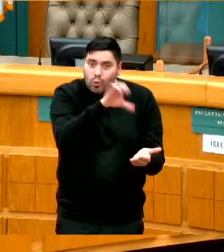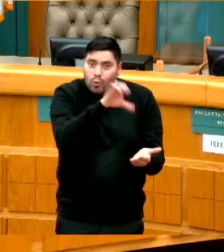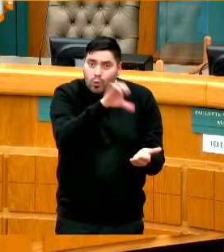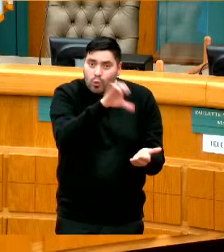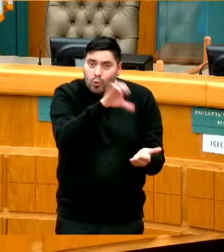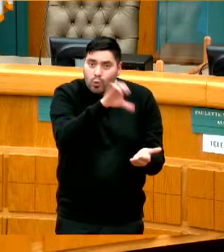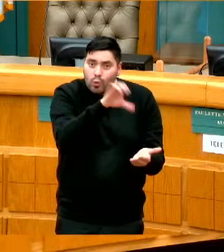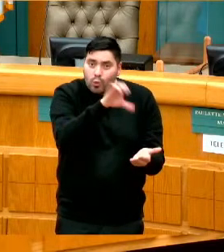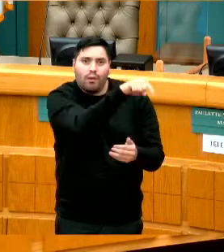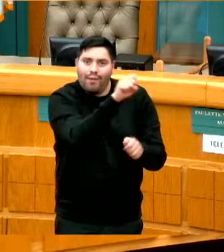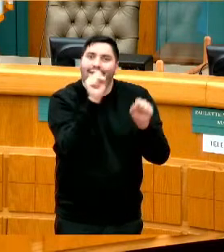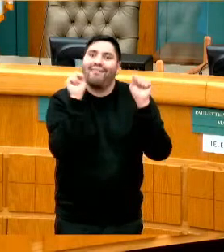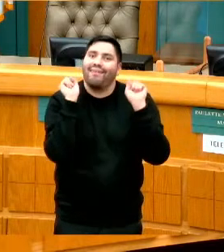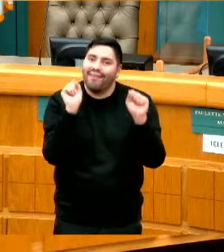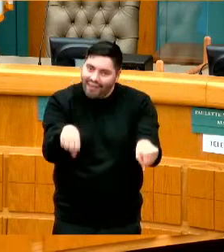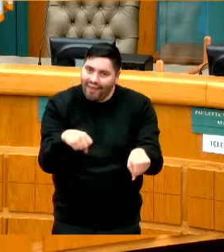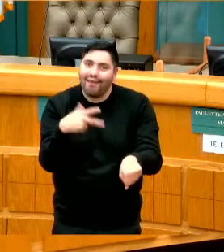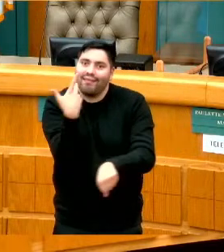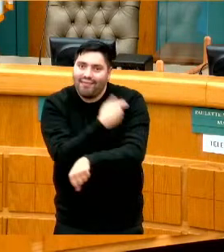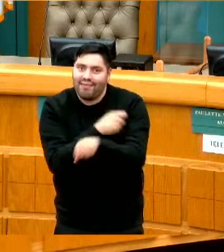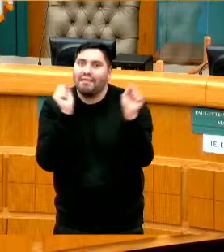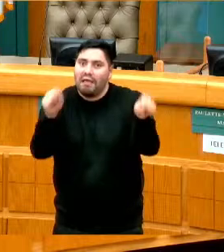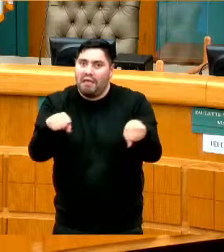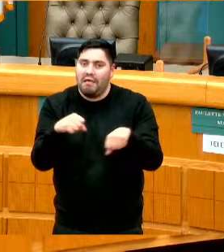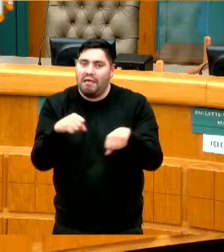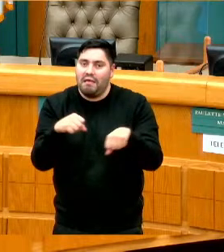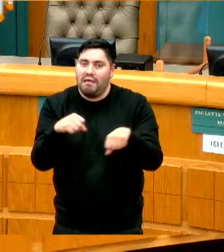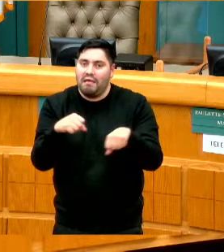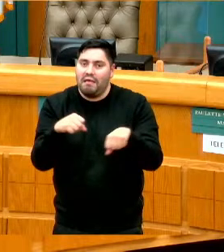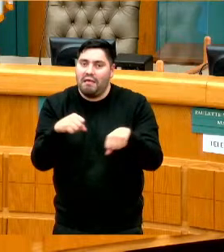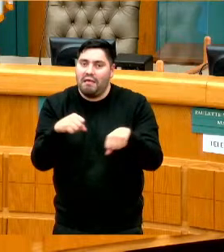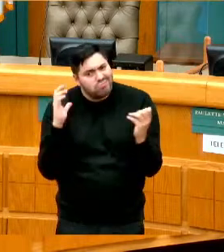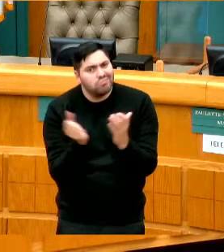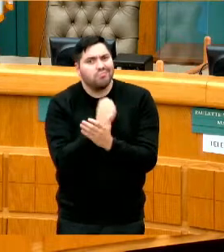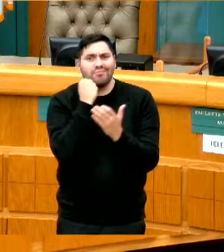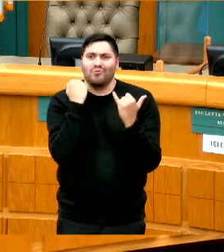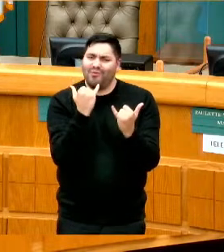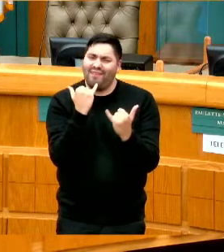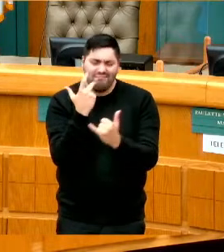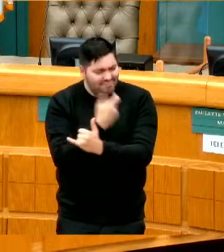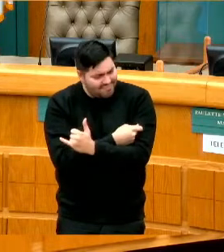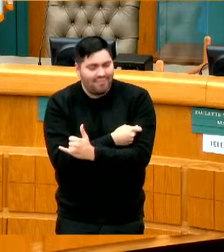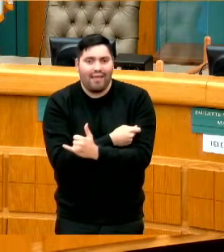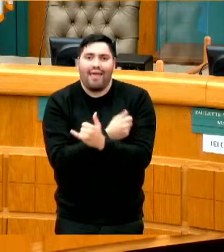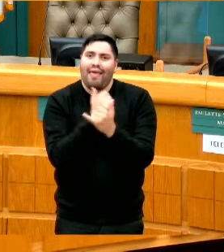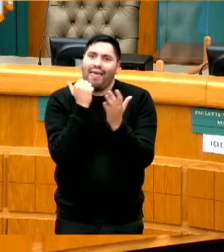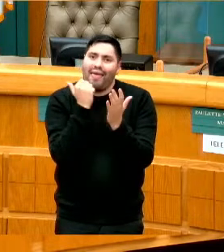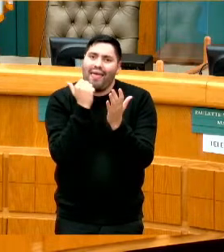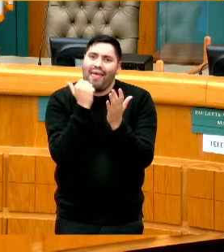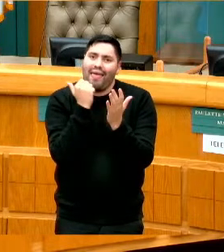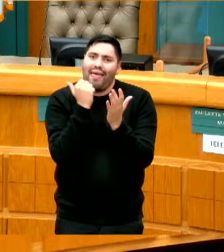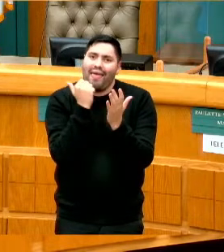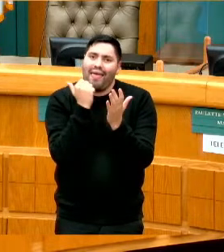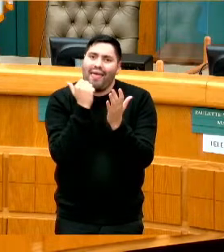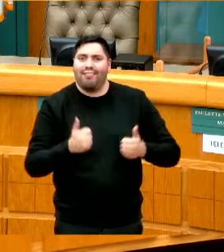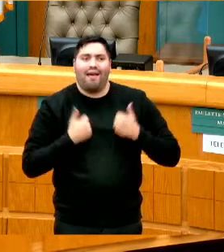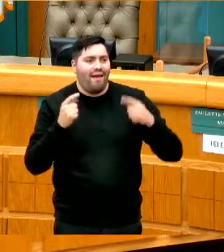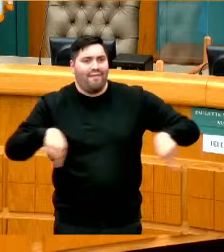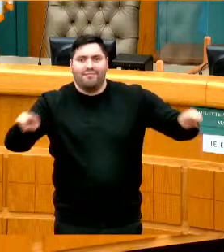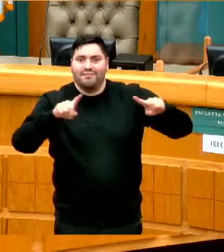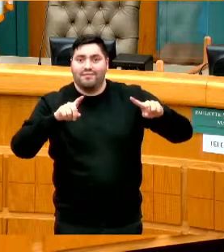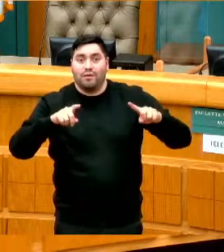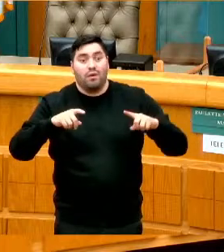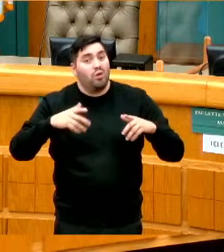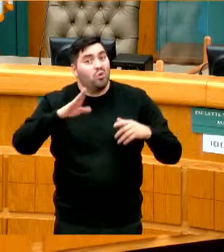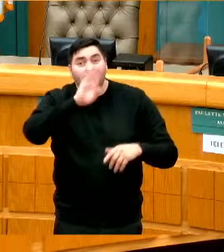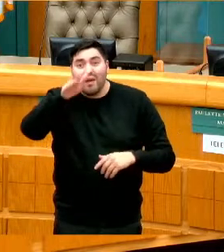are also able to provide the vaccine. Get vaccinated today and help save a life. You never know, but it